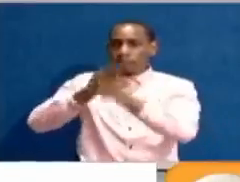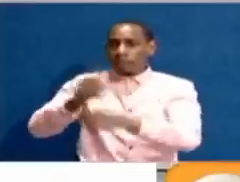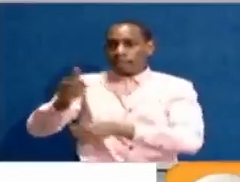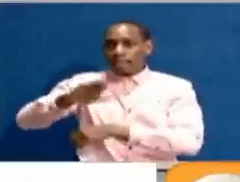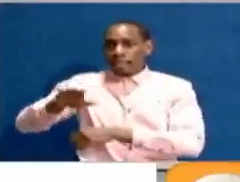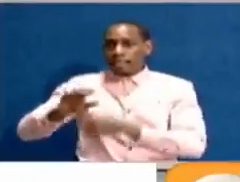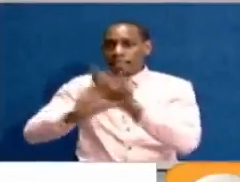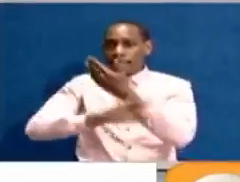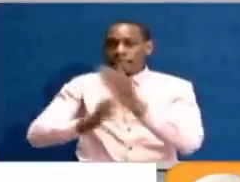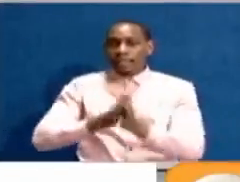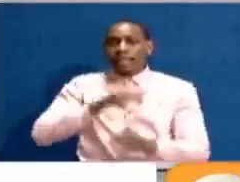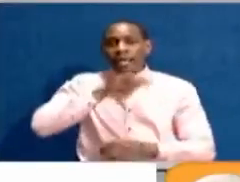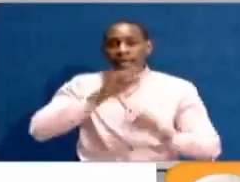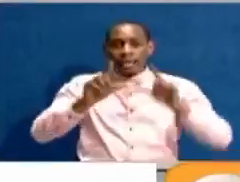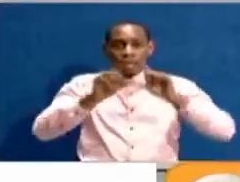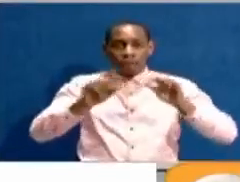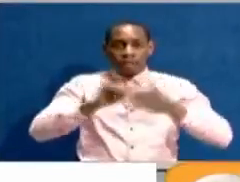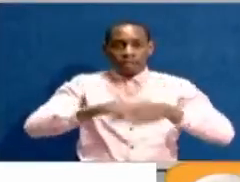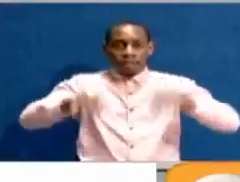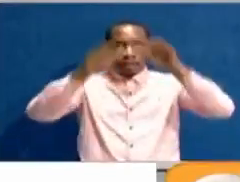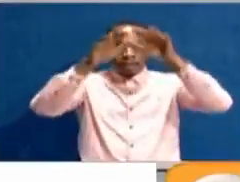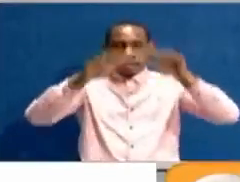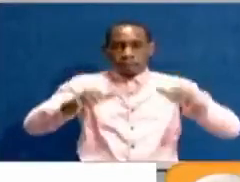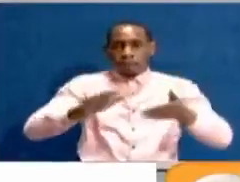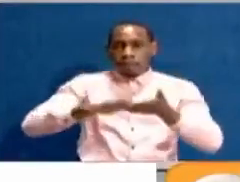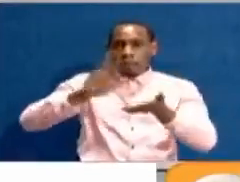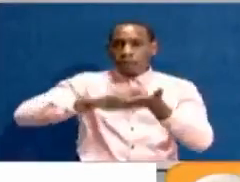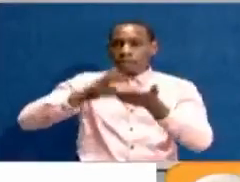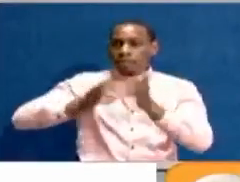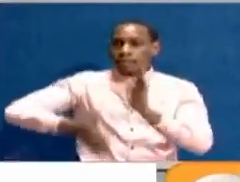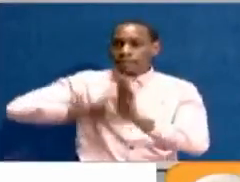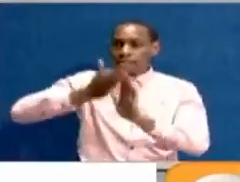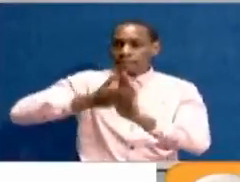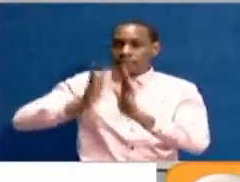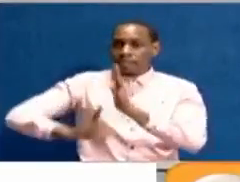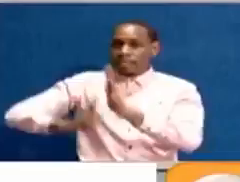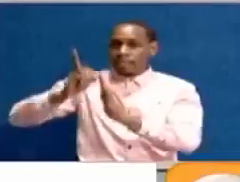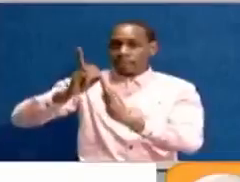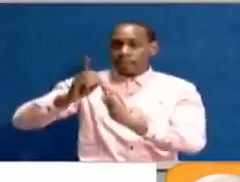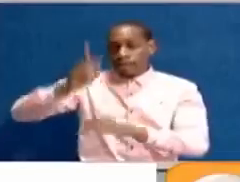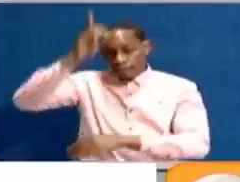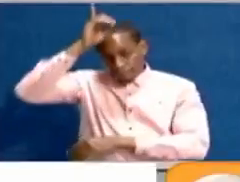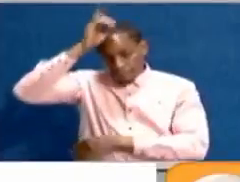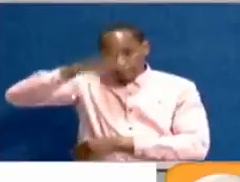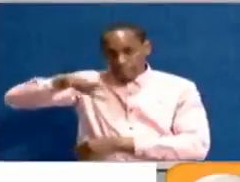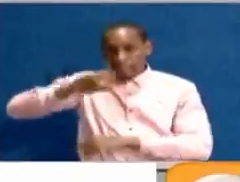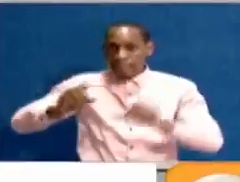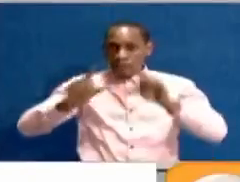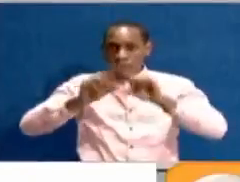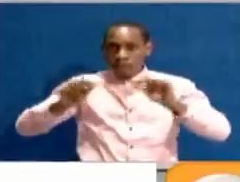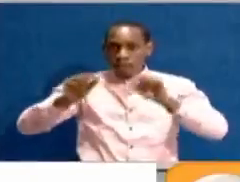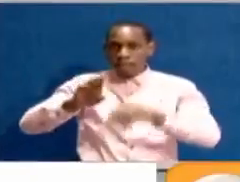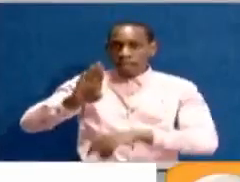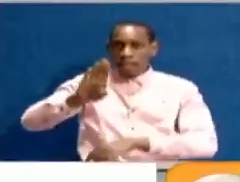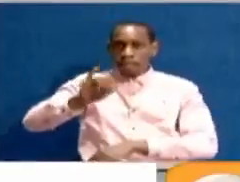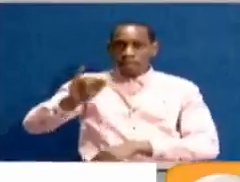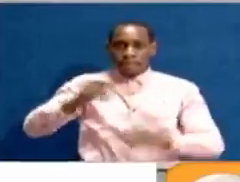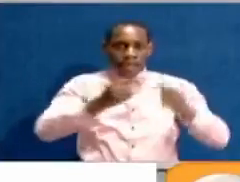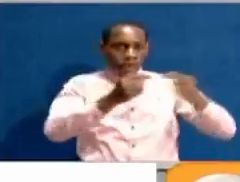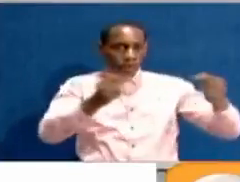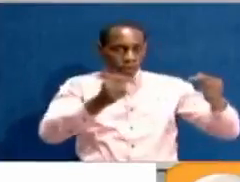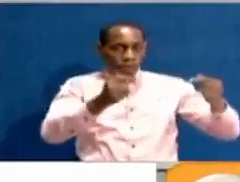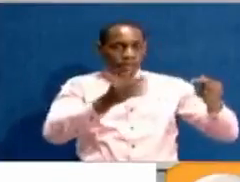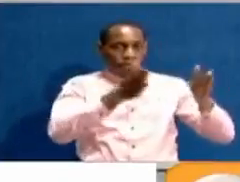country. Now, Odinga said devolving more resources will speed up development in rural areas, terming BBI opponents